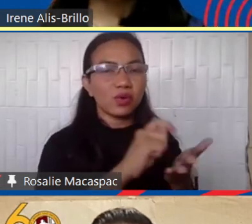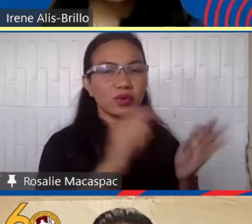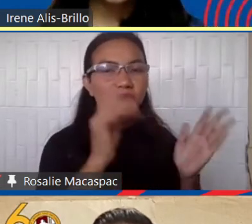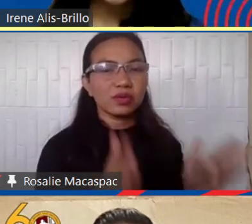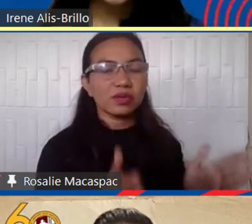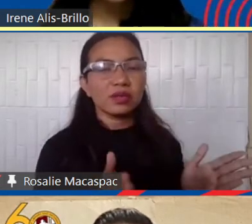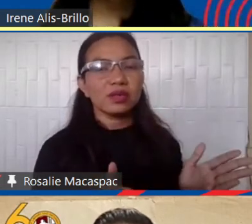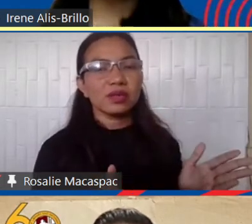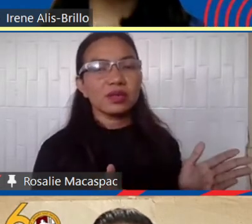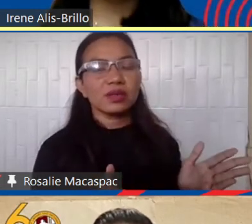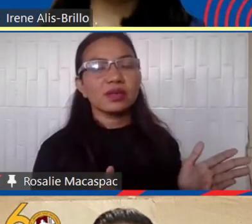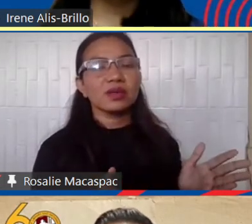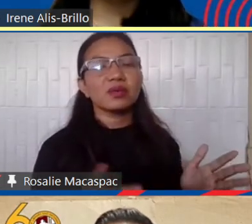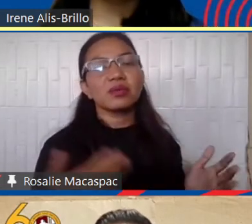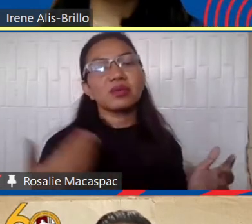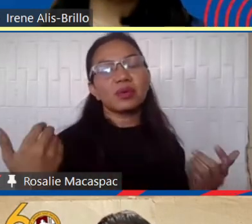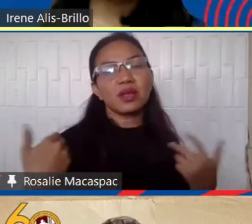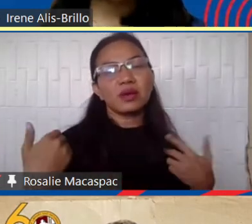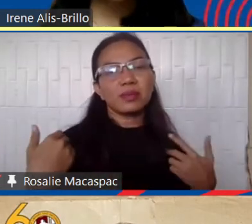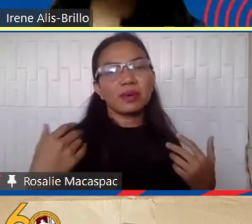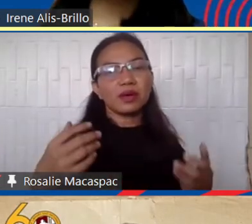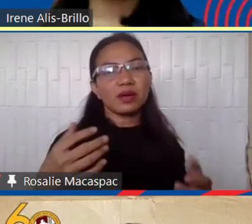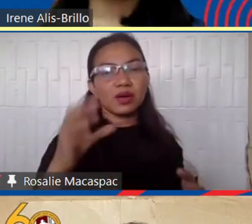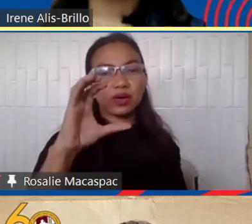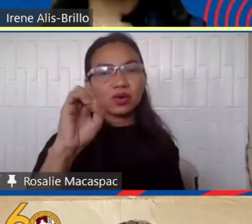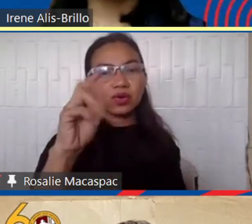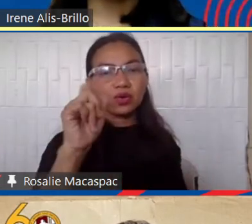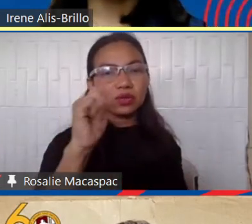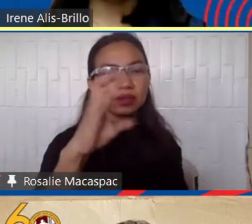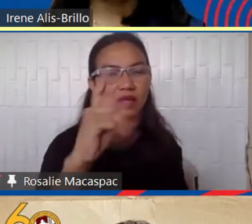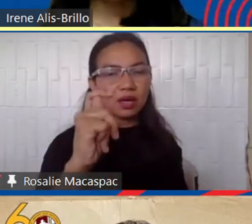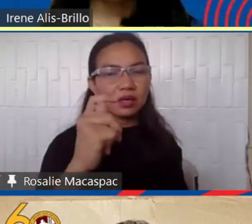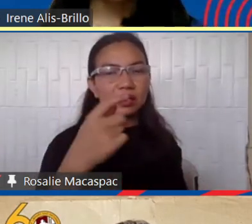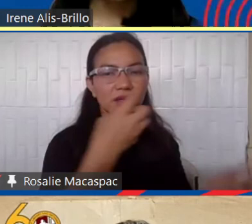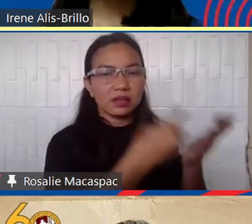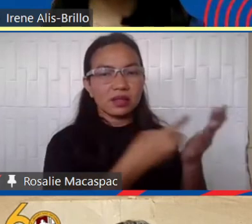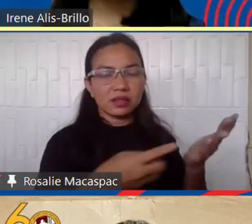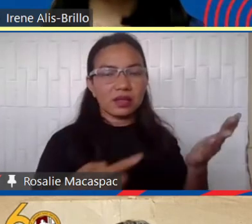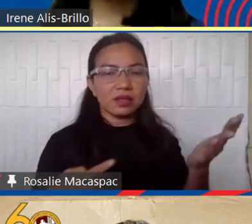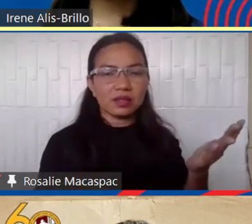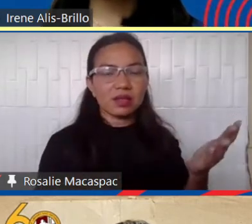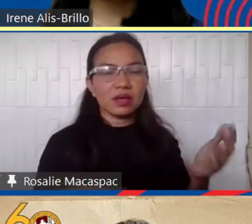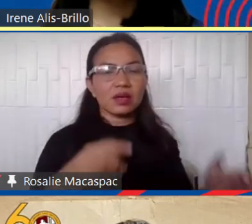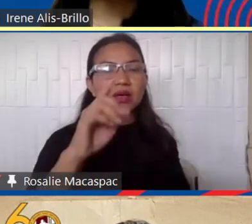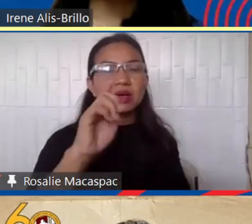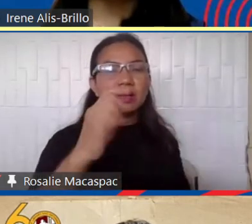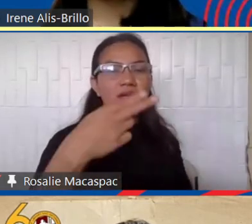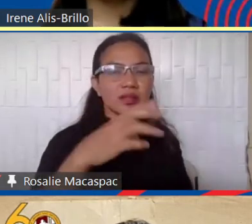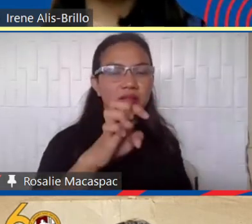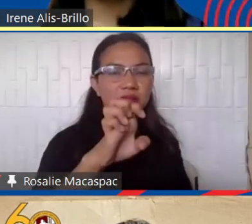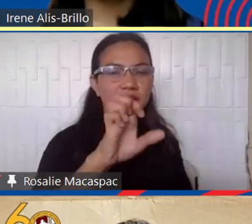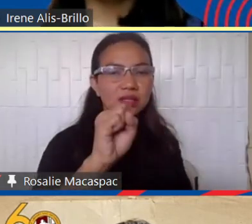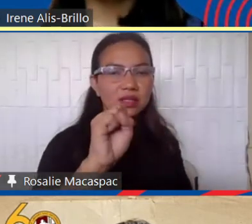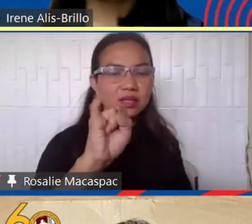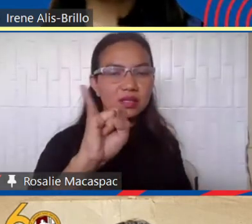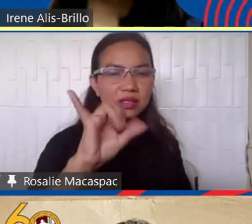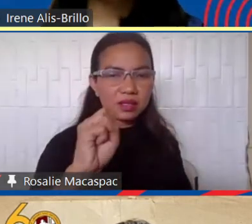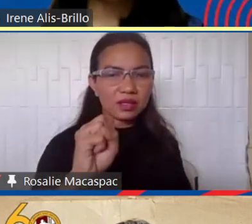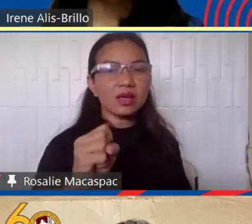any contact details of the author of the thesis. So that is also one of